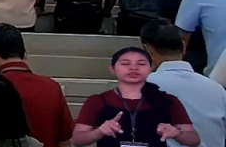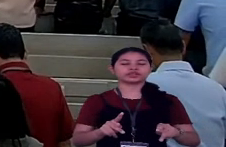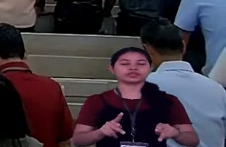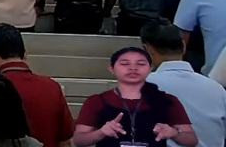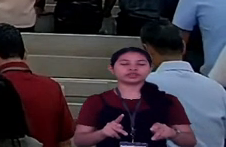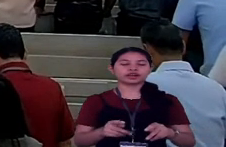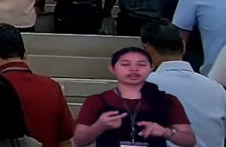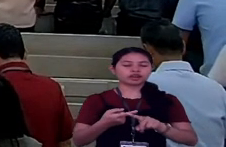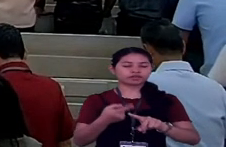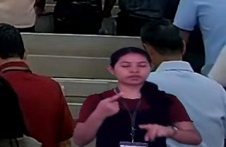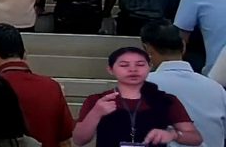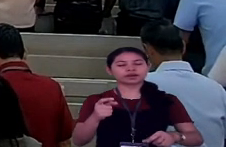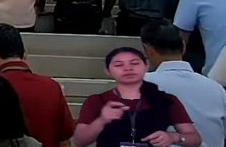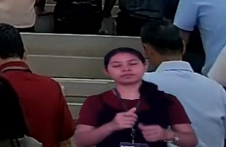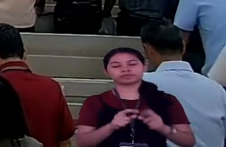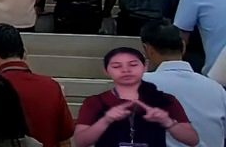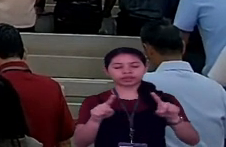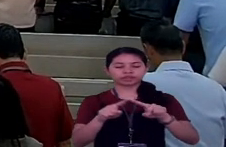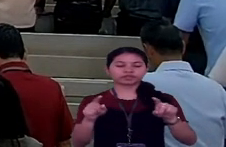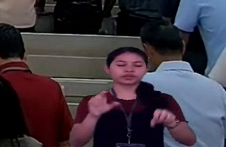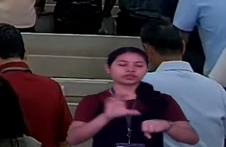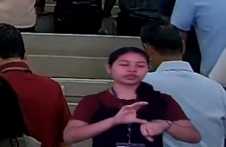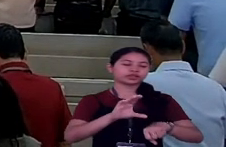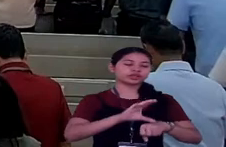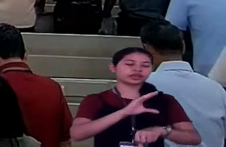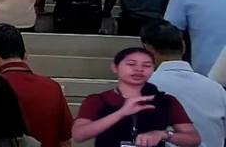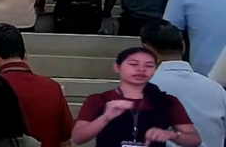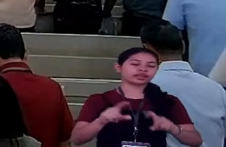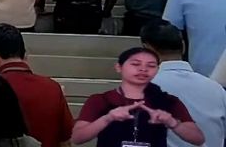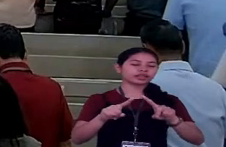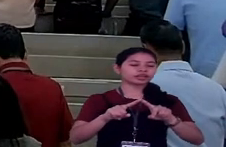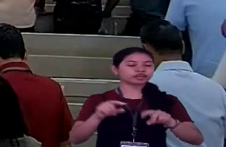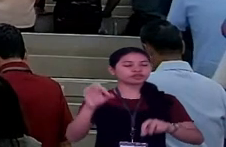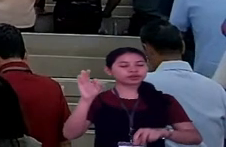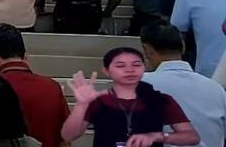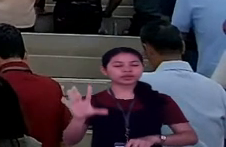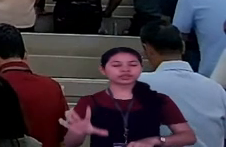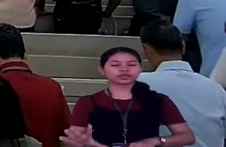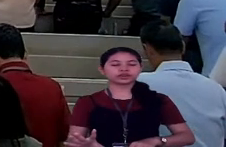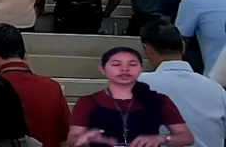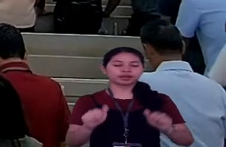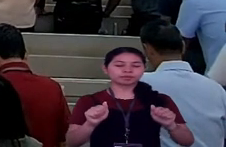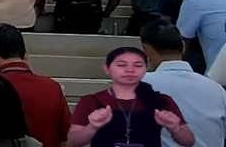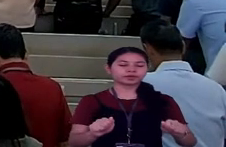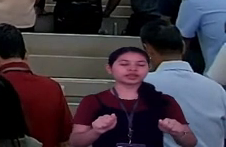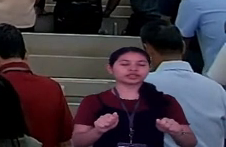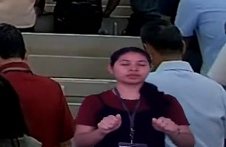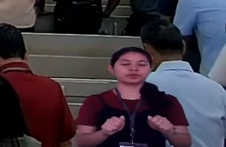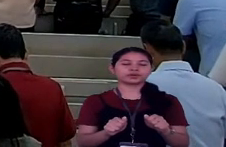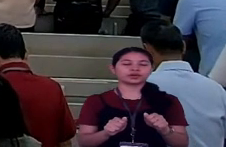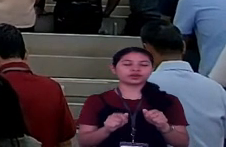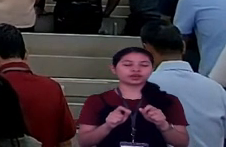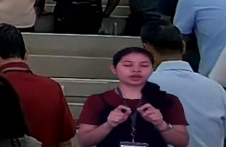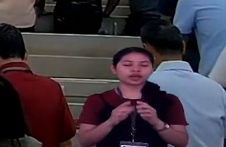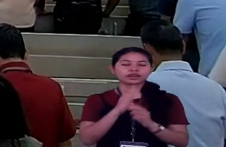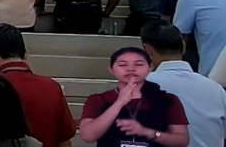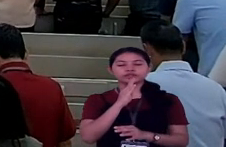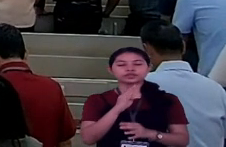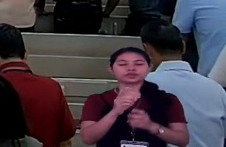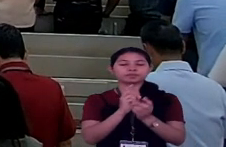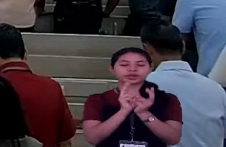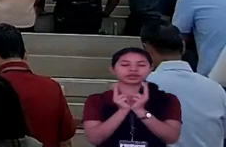have different churches, different pastors. Amen. But again, it is possible for us, amen, to be one